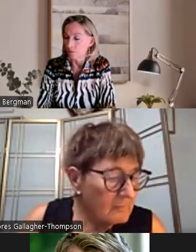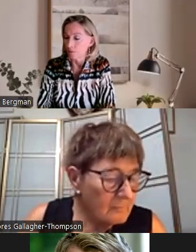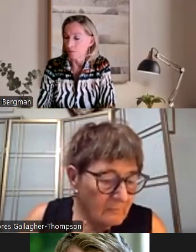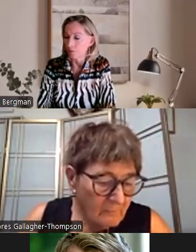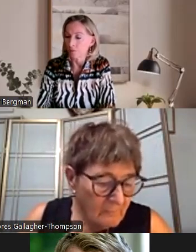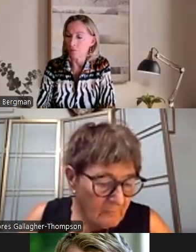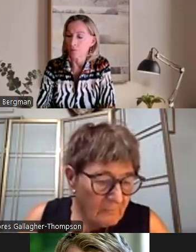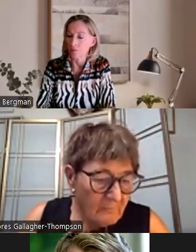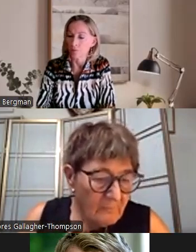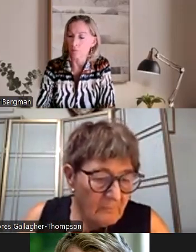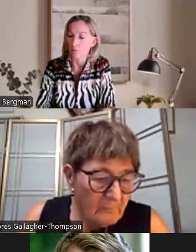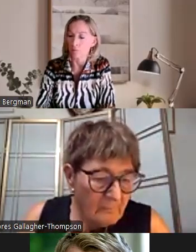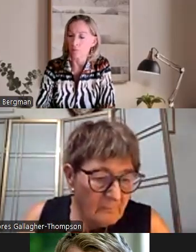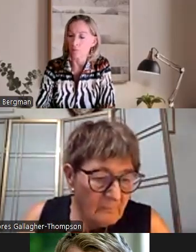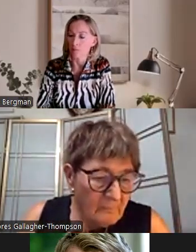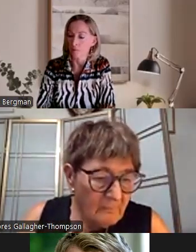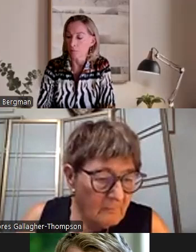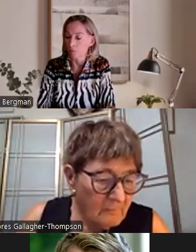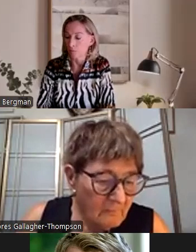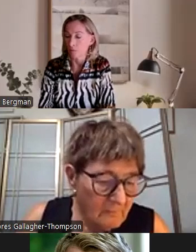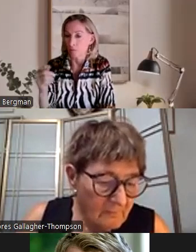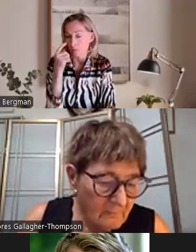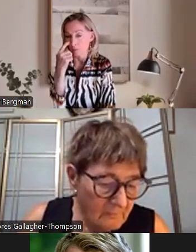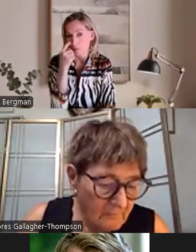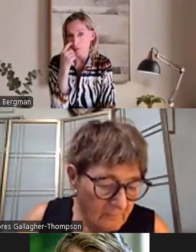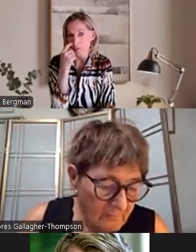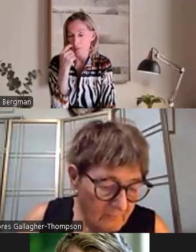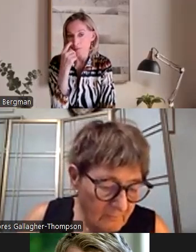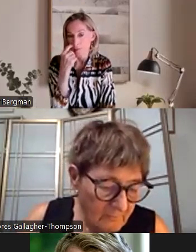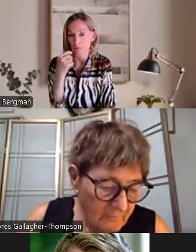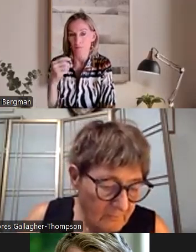their problems can be properly evaluated and cared for.